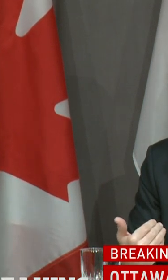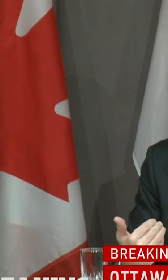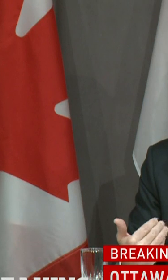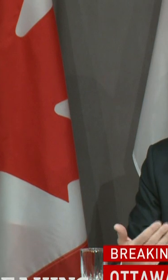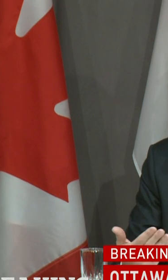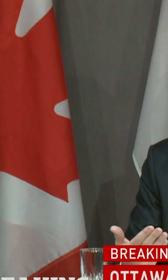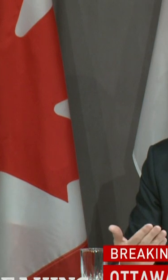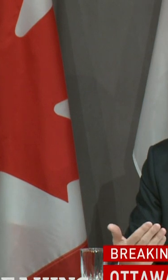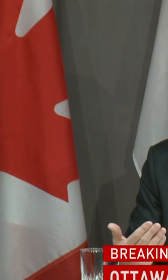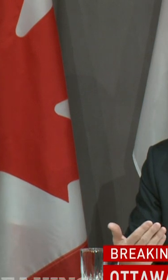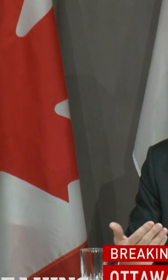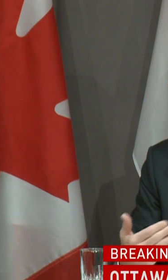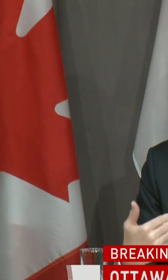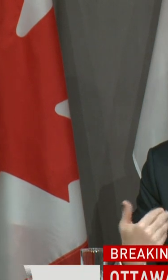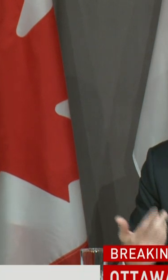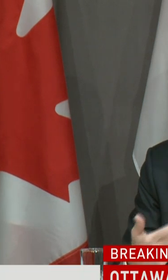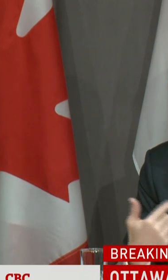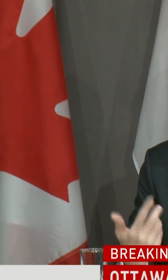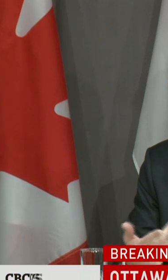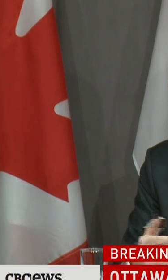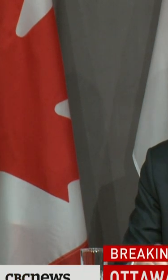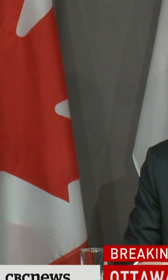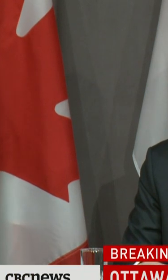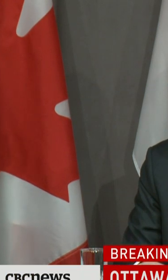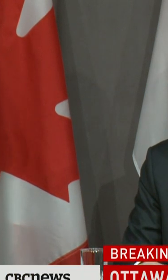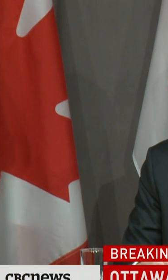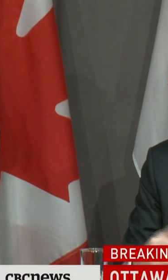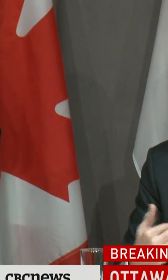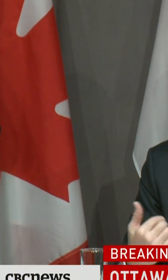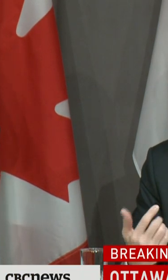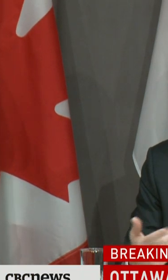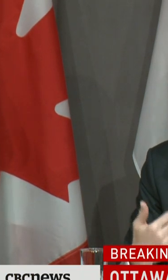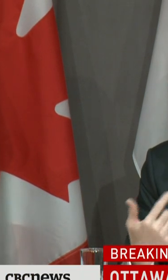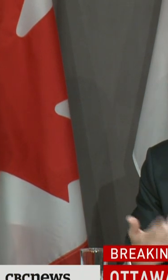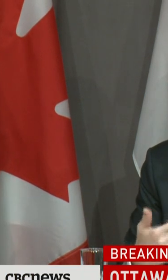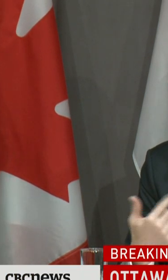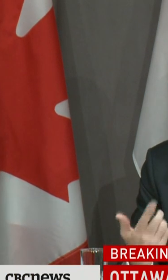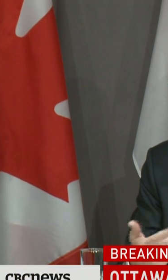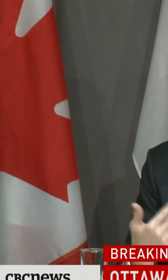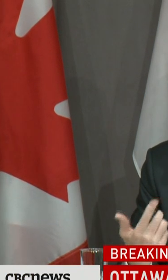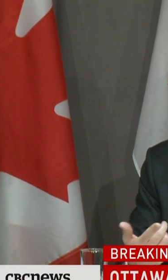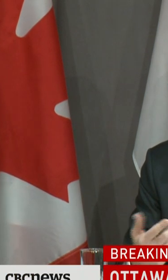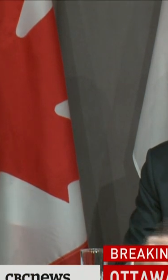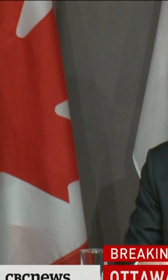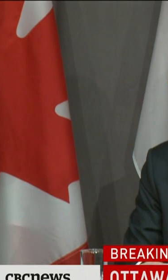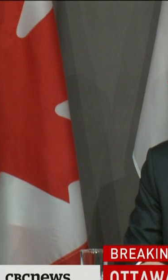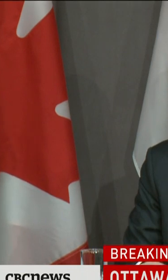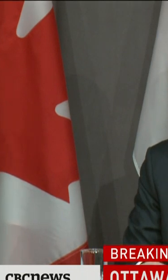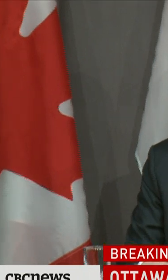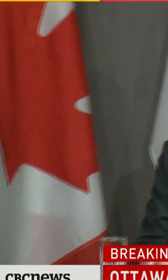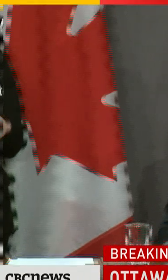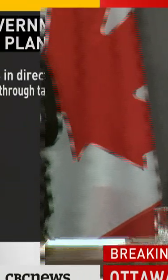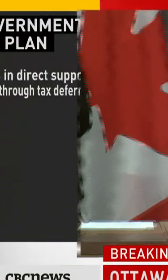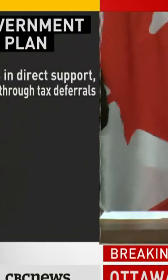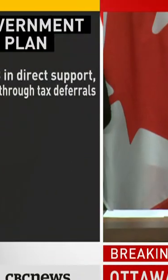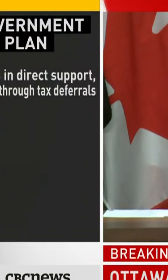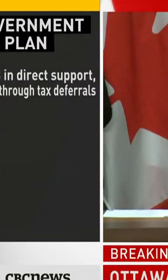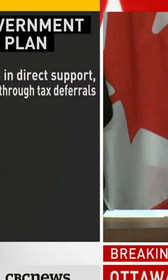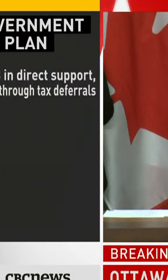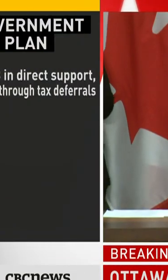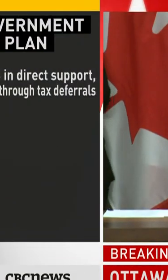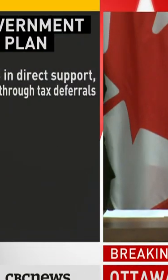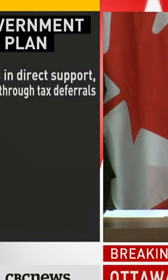economy, our approach is that we want to continue free